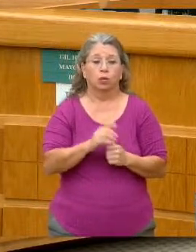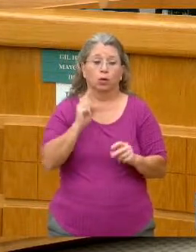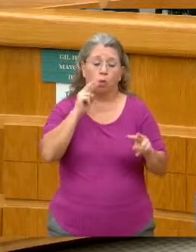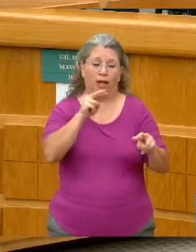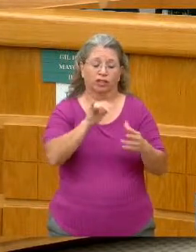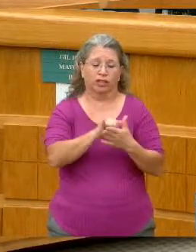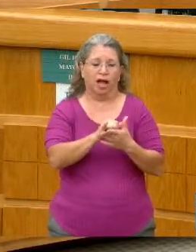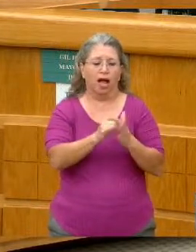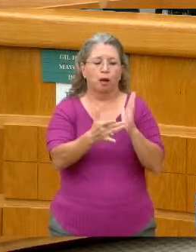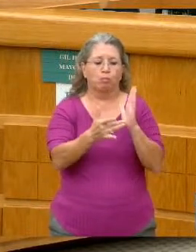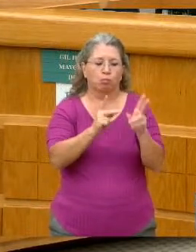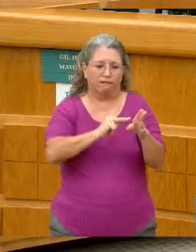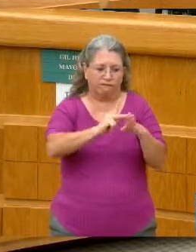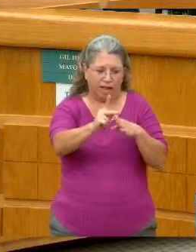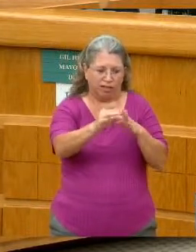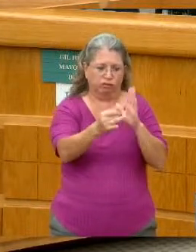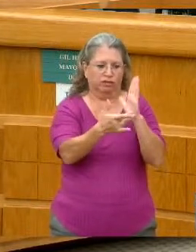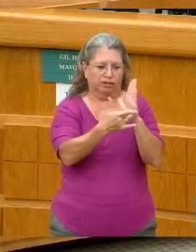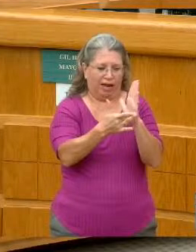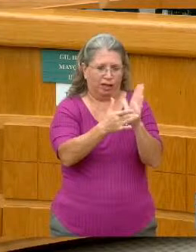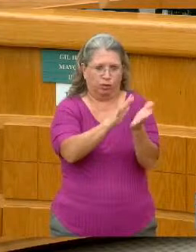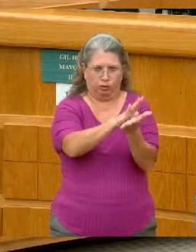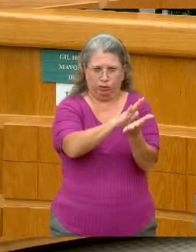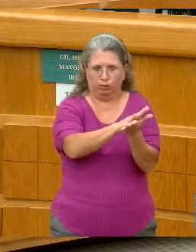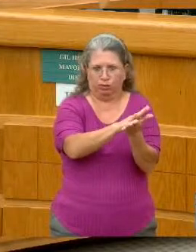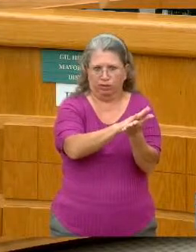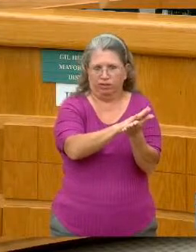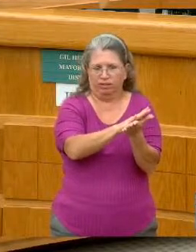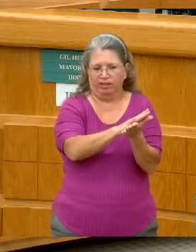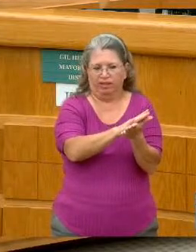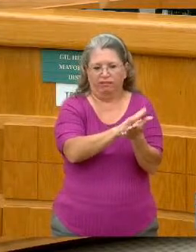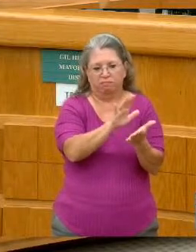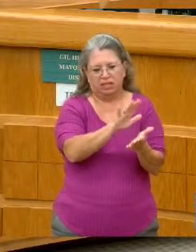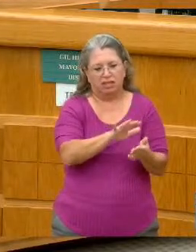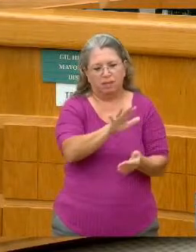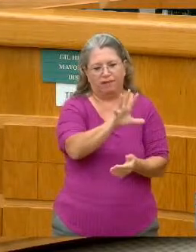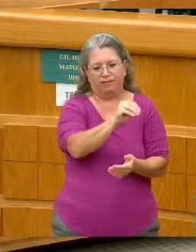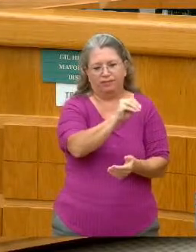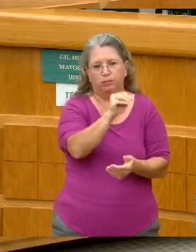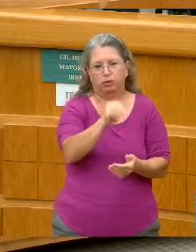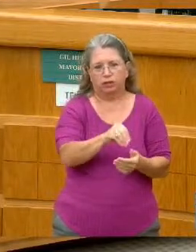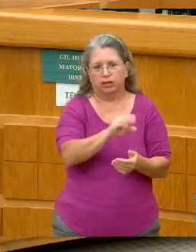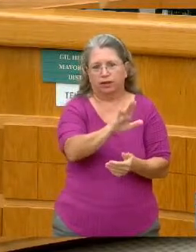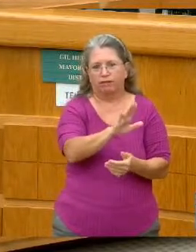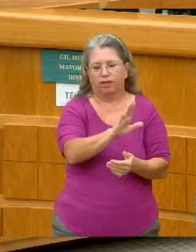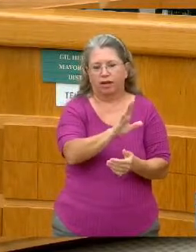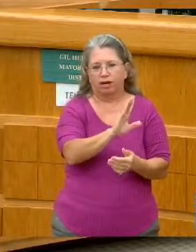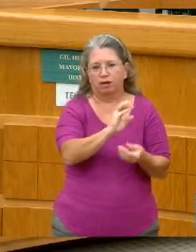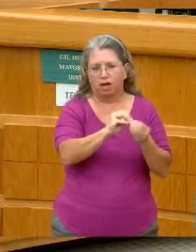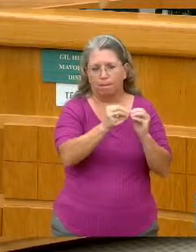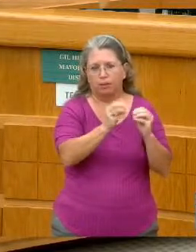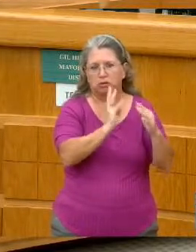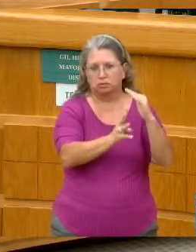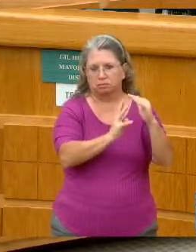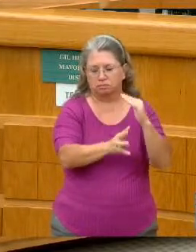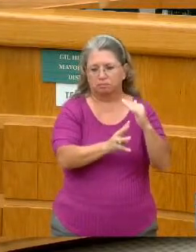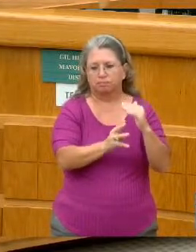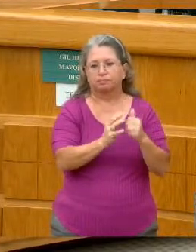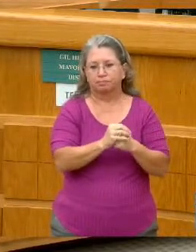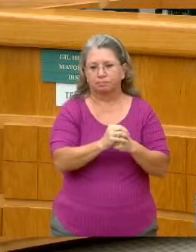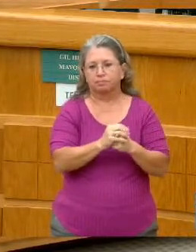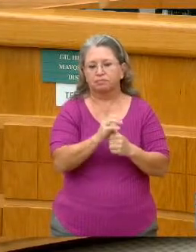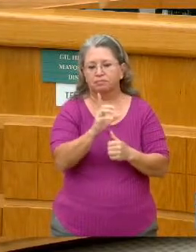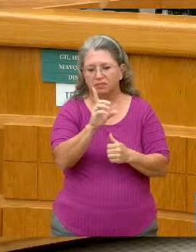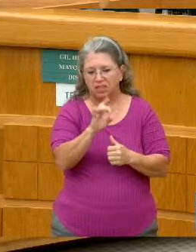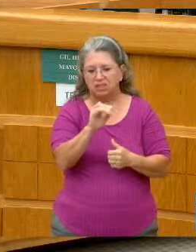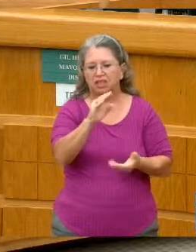right around 50% of normal capacity in terms of foot traffic for a while now. They did decline from during